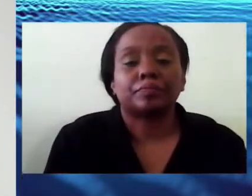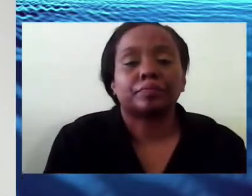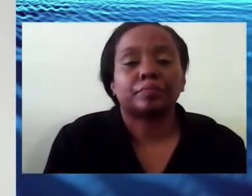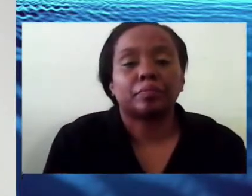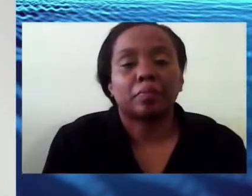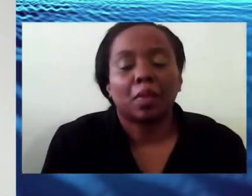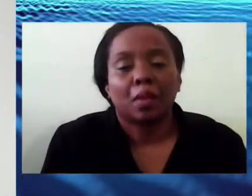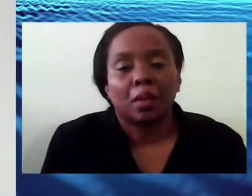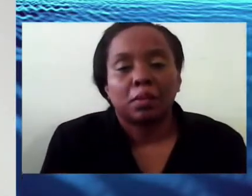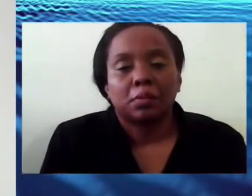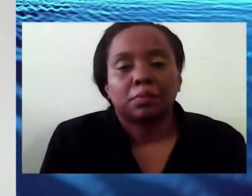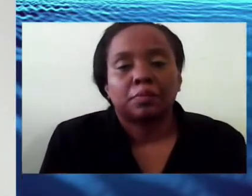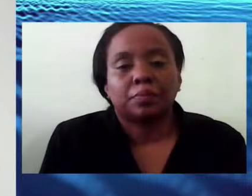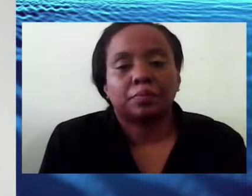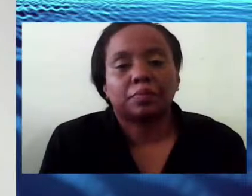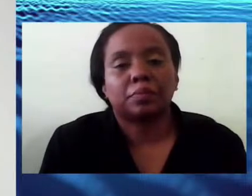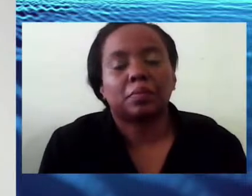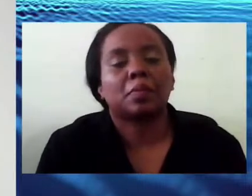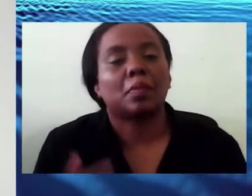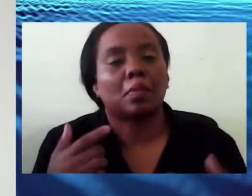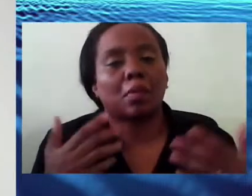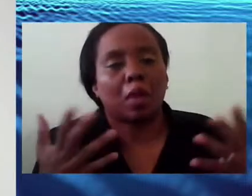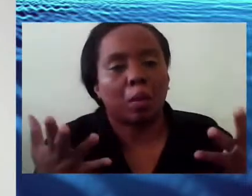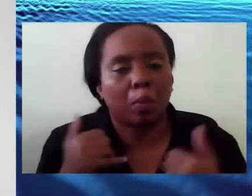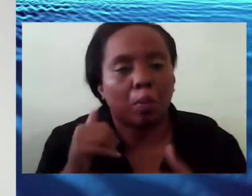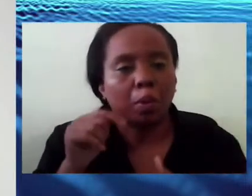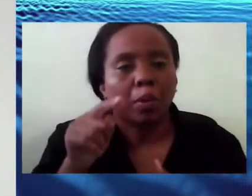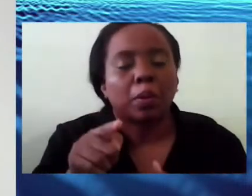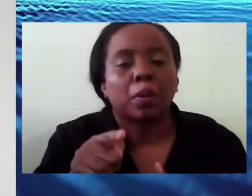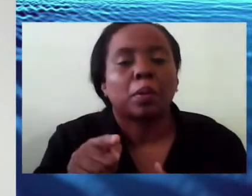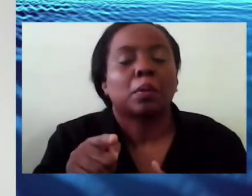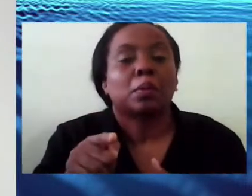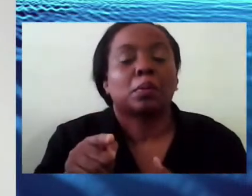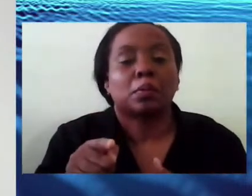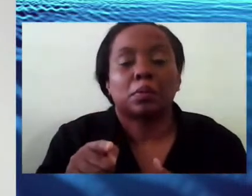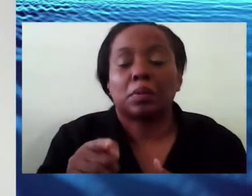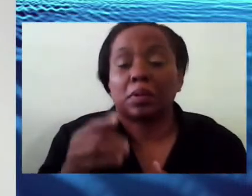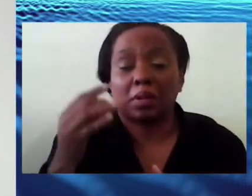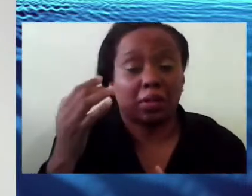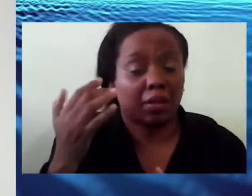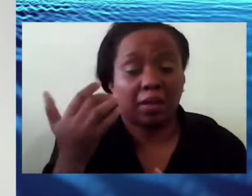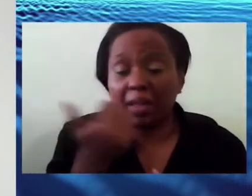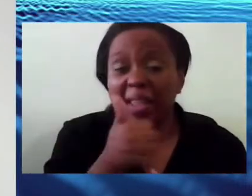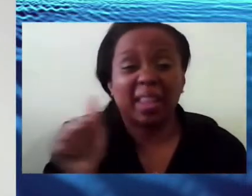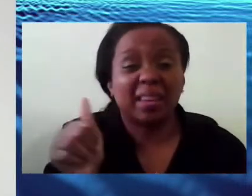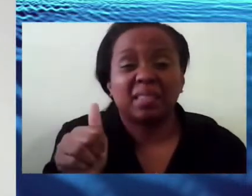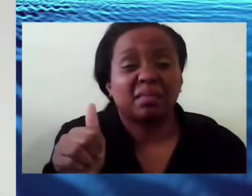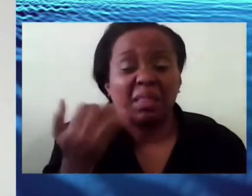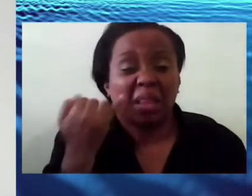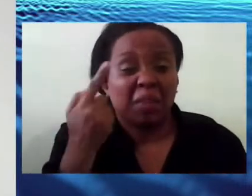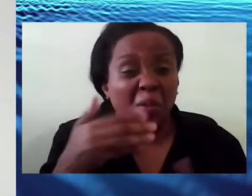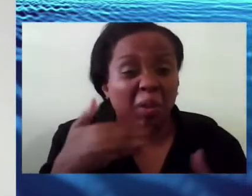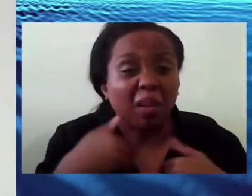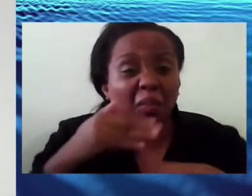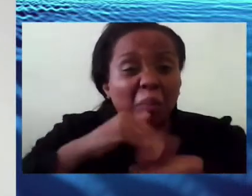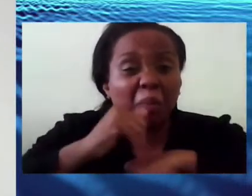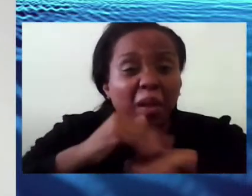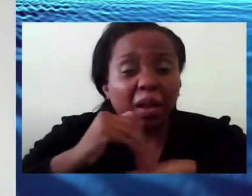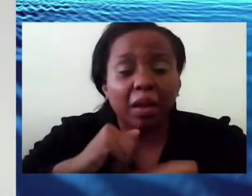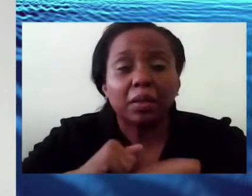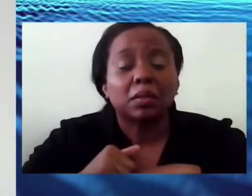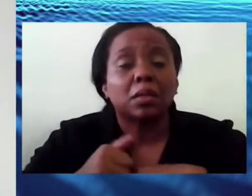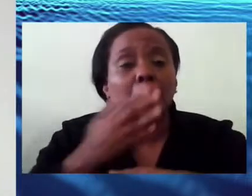give pet owners is to keep the animals away from any ash plumes or ash fall. Be